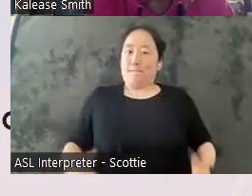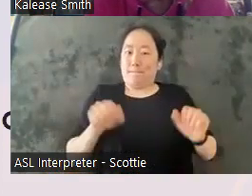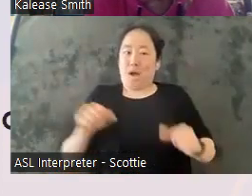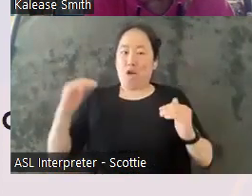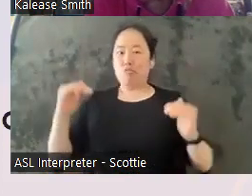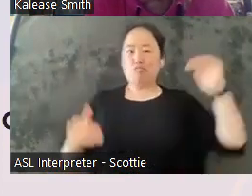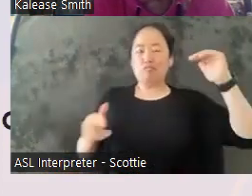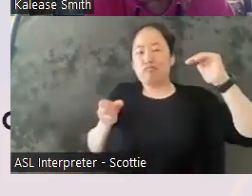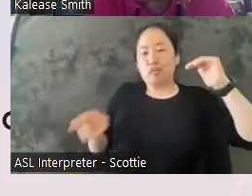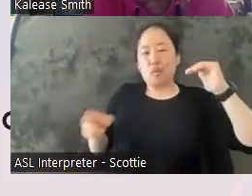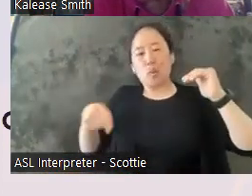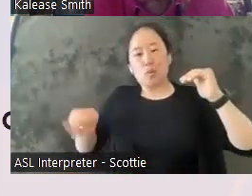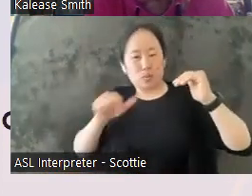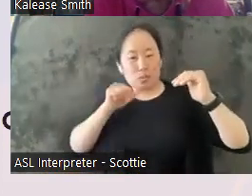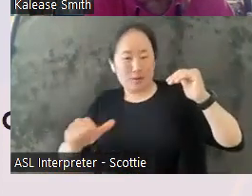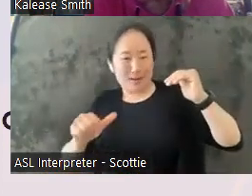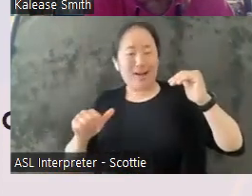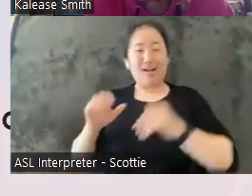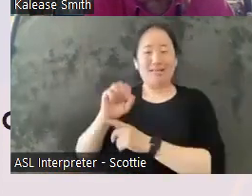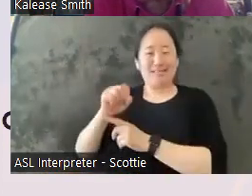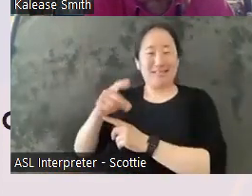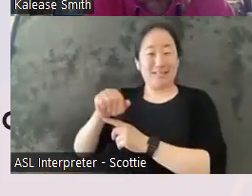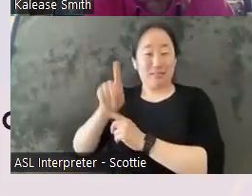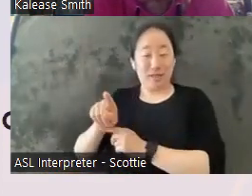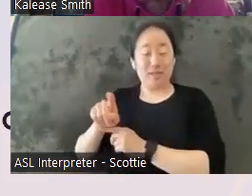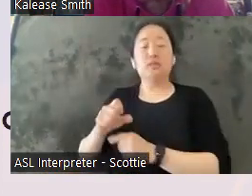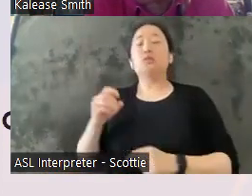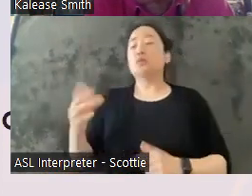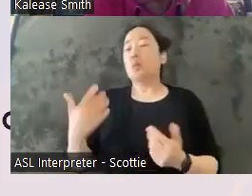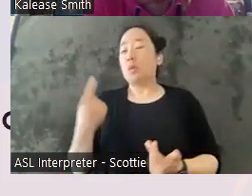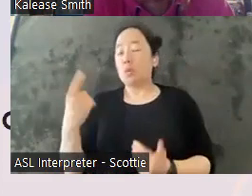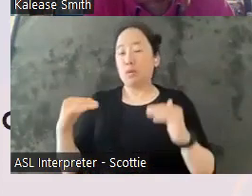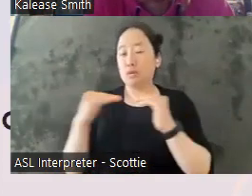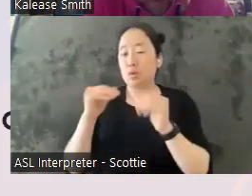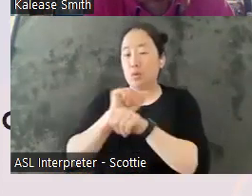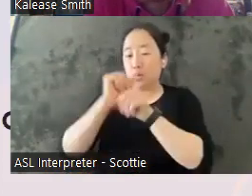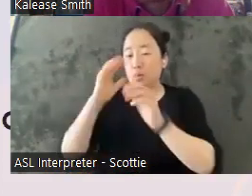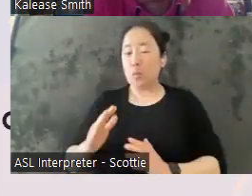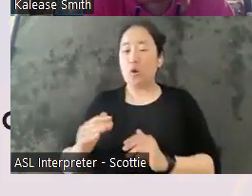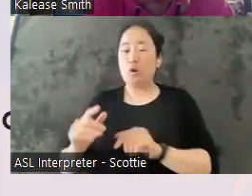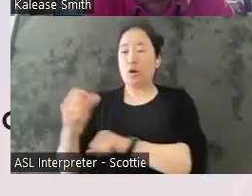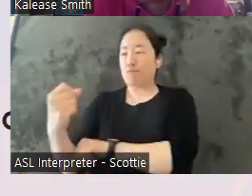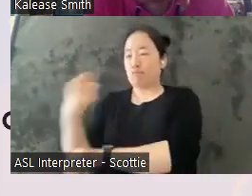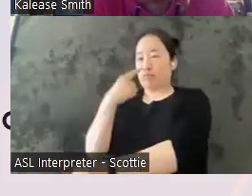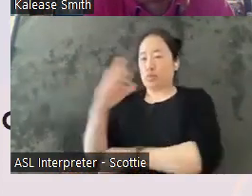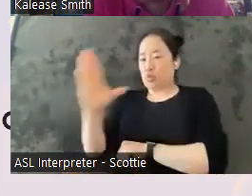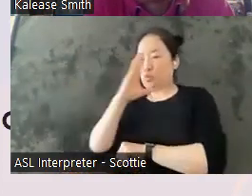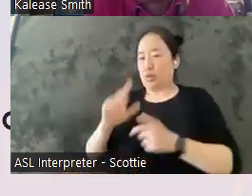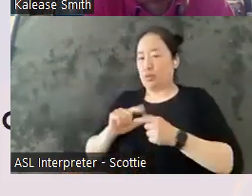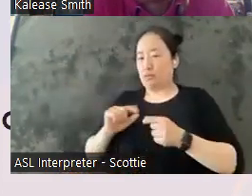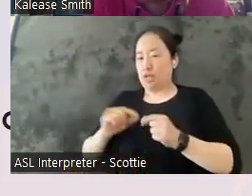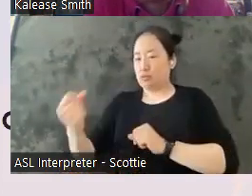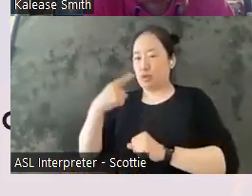so one of my coworkers had just sent me a direct message. So nothing like publicly shaming or anything like that, but just giving me a